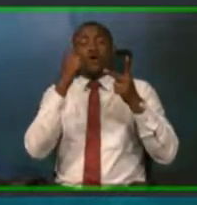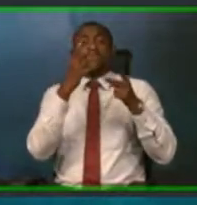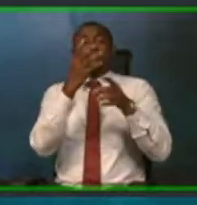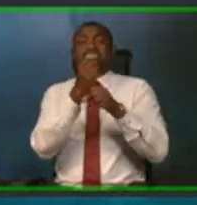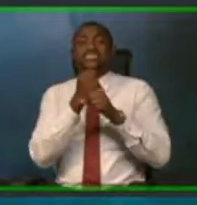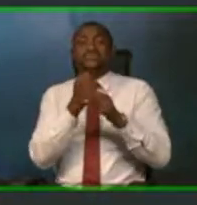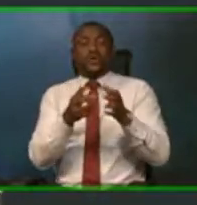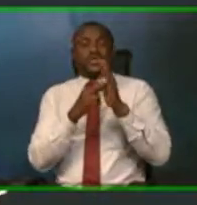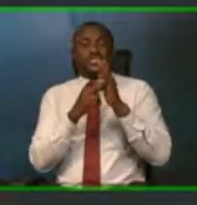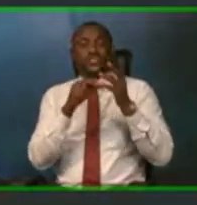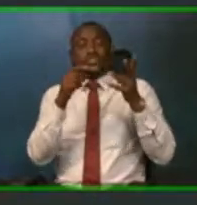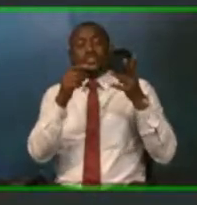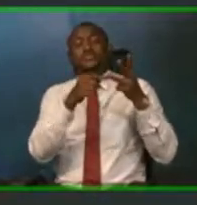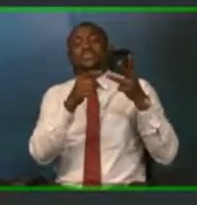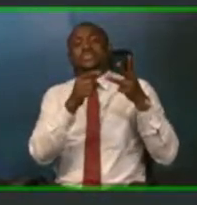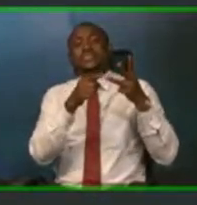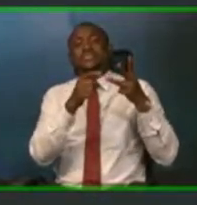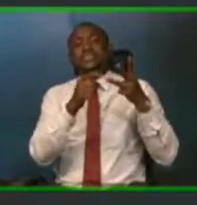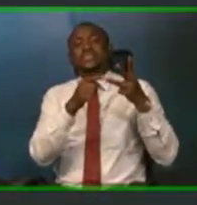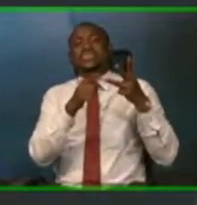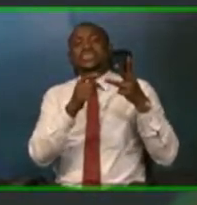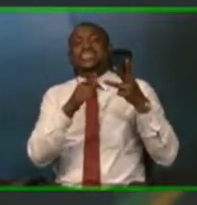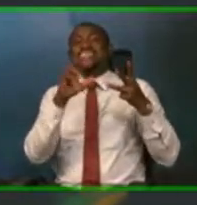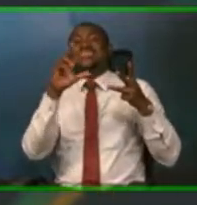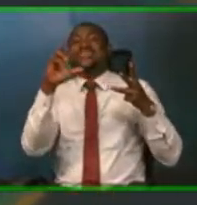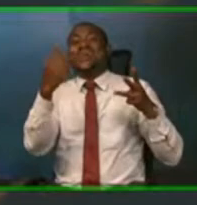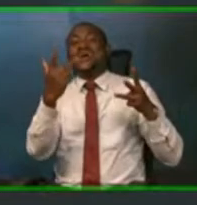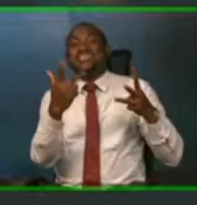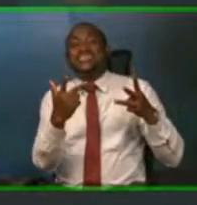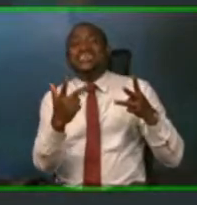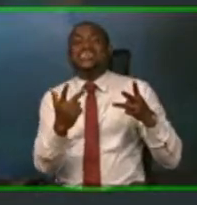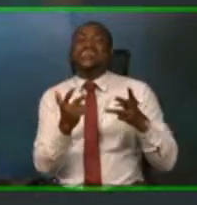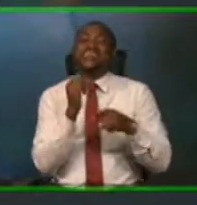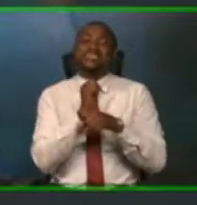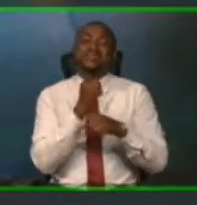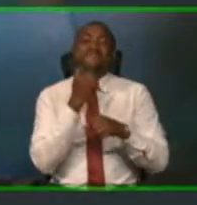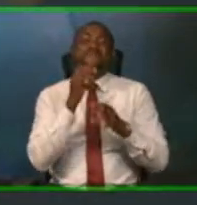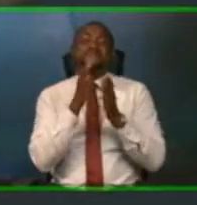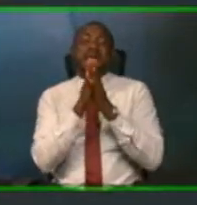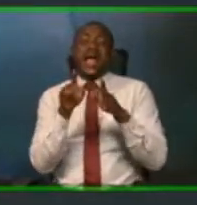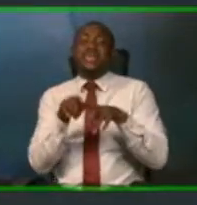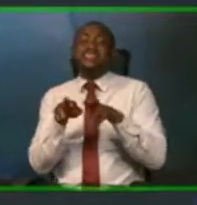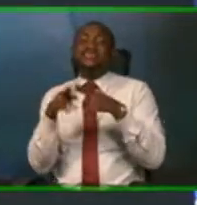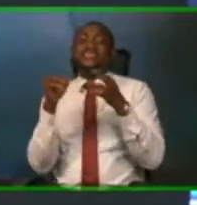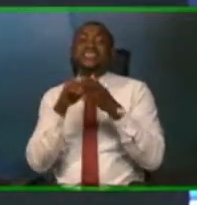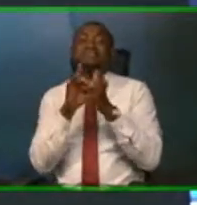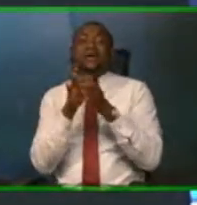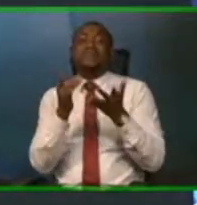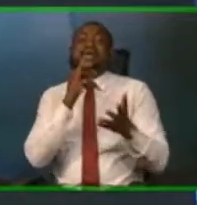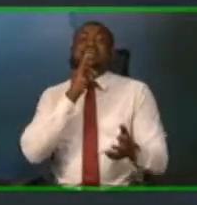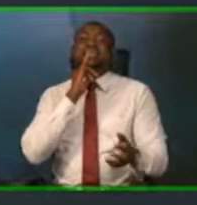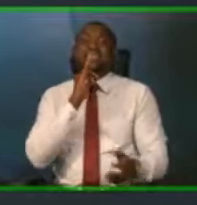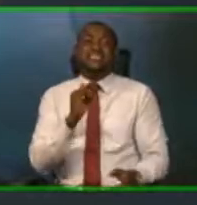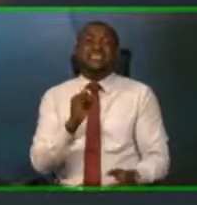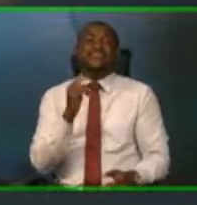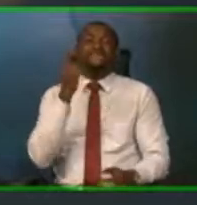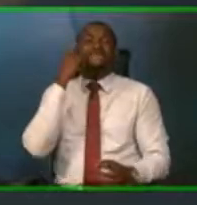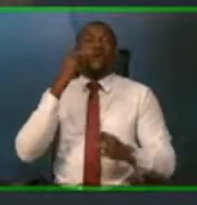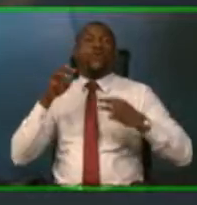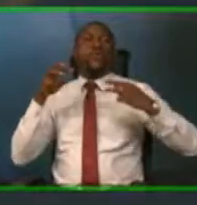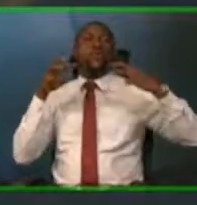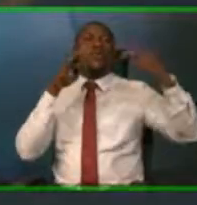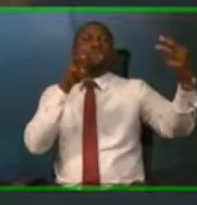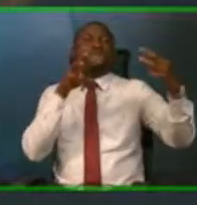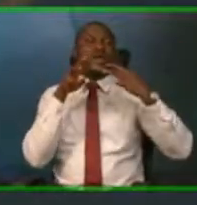obtaining request. Number three, the third assignment of prayer as revealed from scripture is for warfare